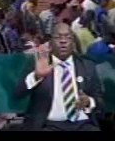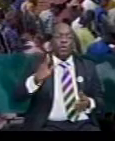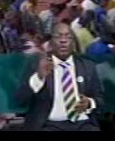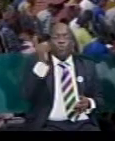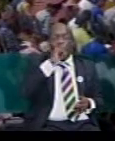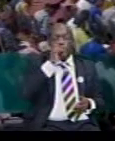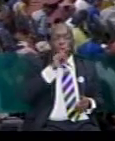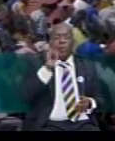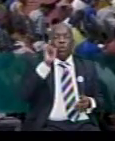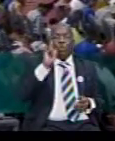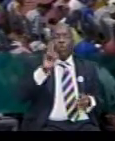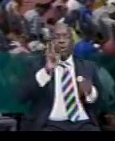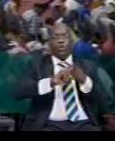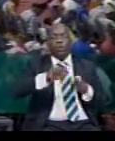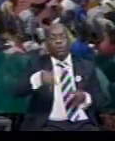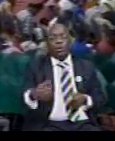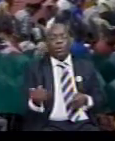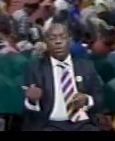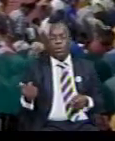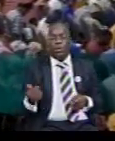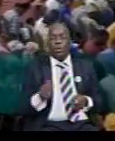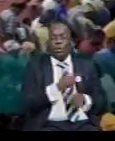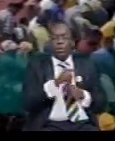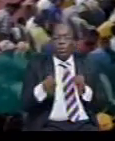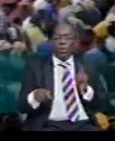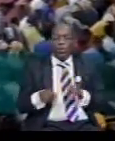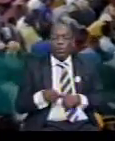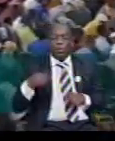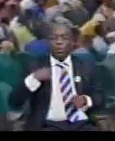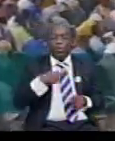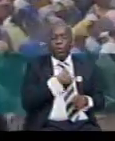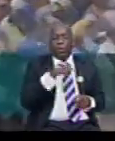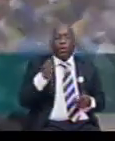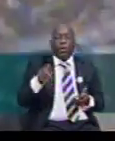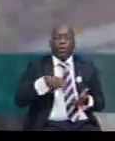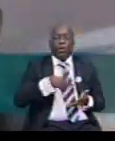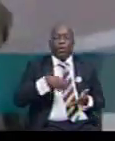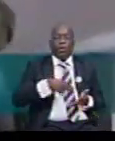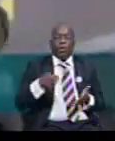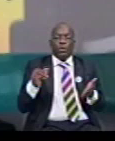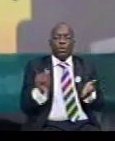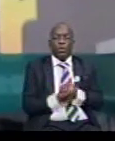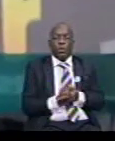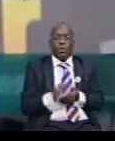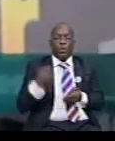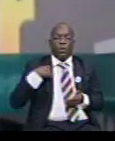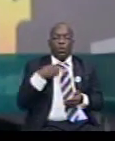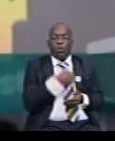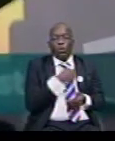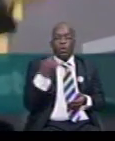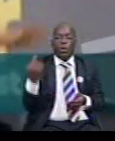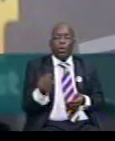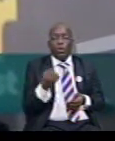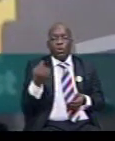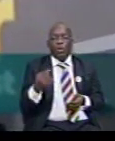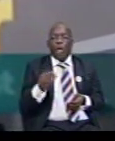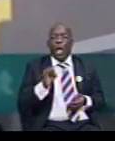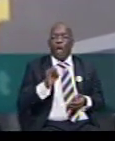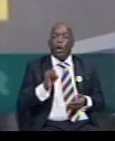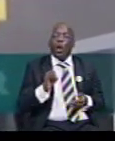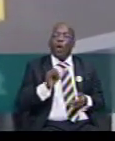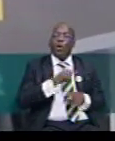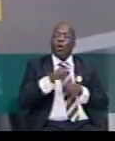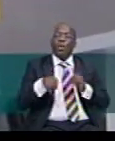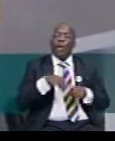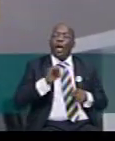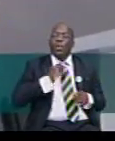another. When we read that, we normally, when I say we, I mean many ministers,